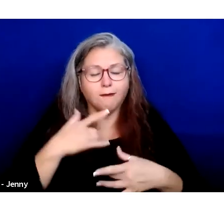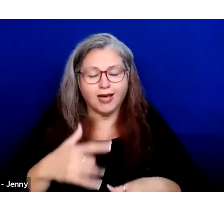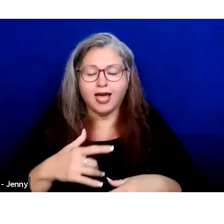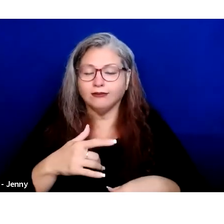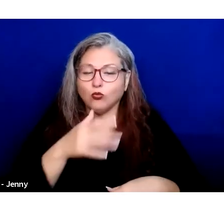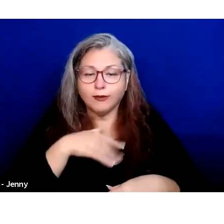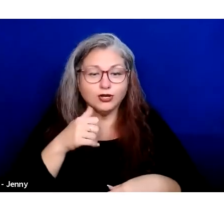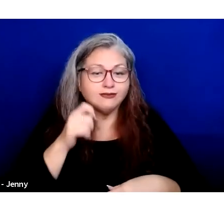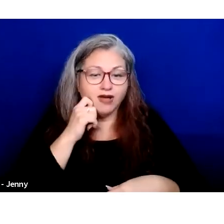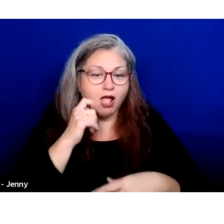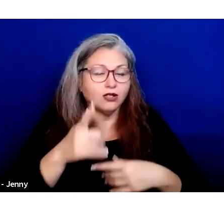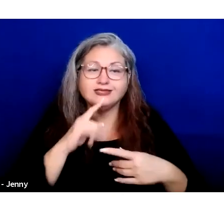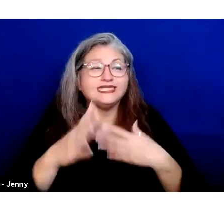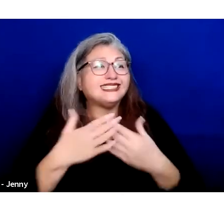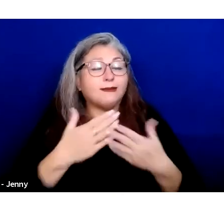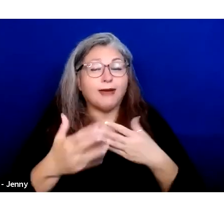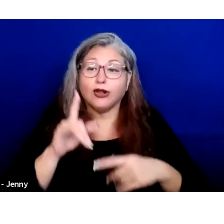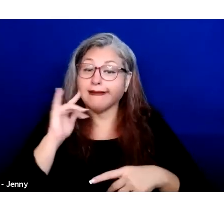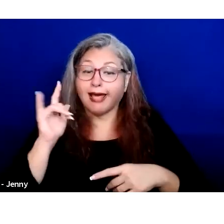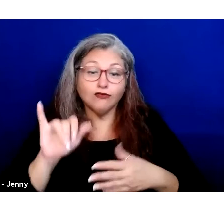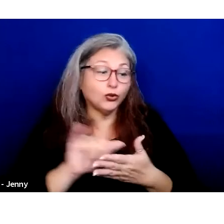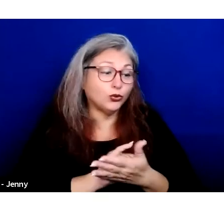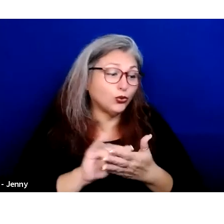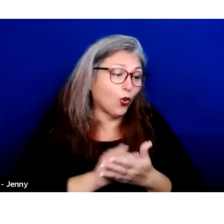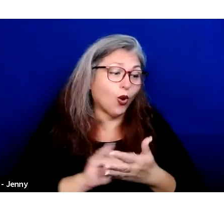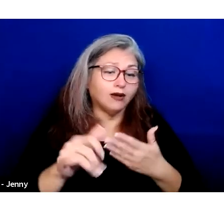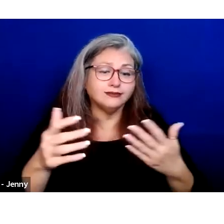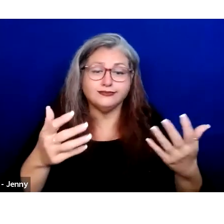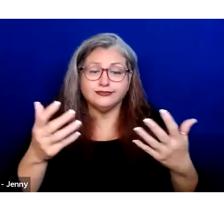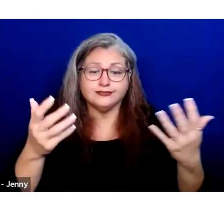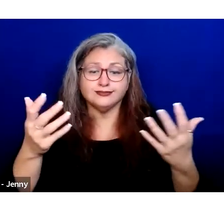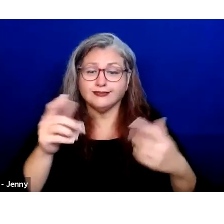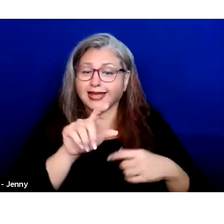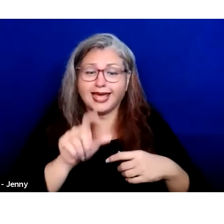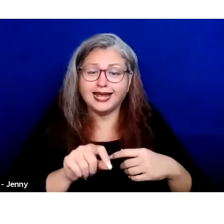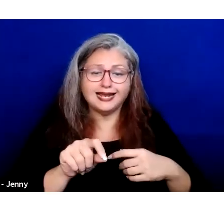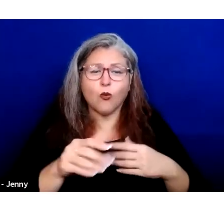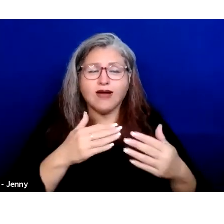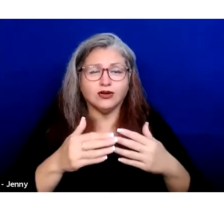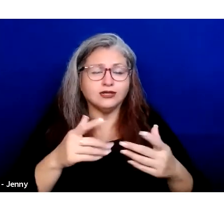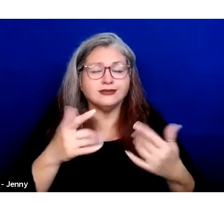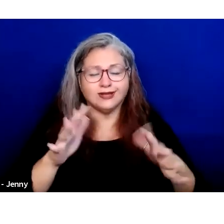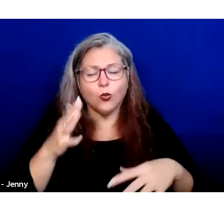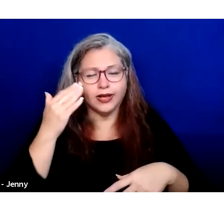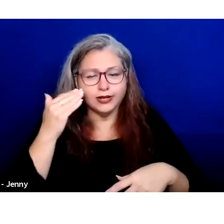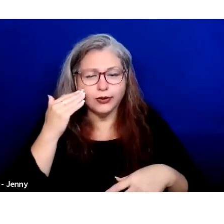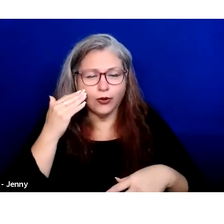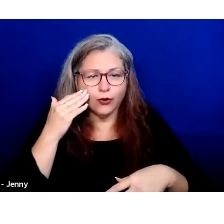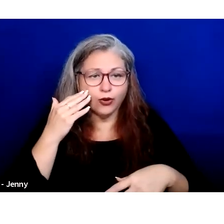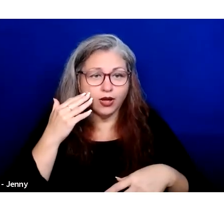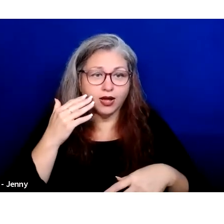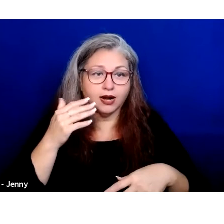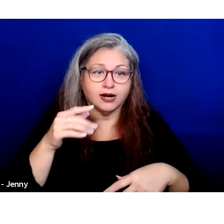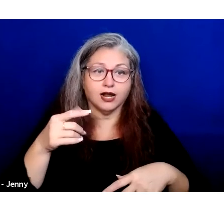matter if it's in California, in New York, in Italy, whatever. We also know that